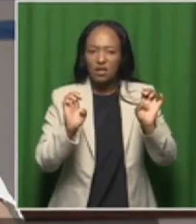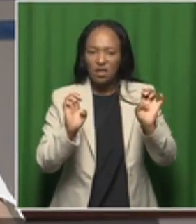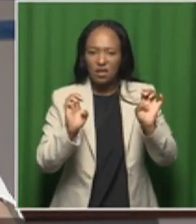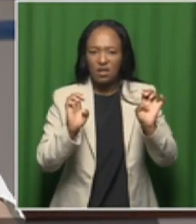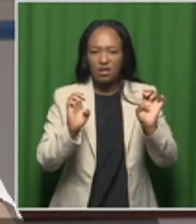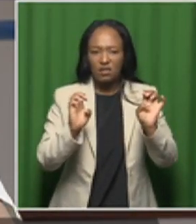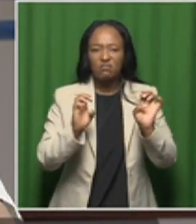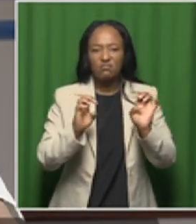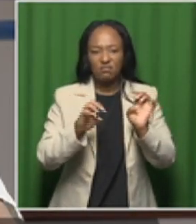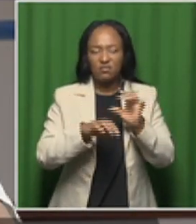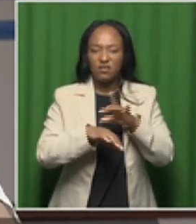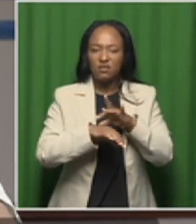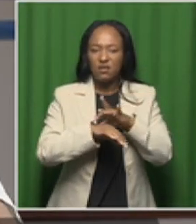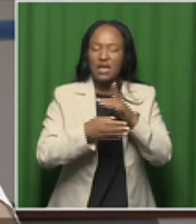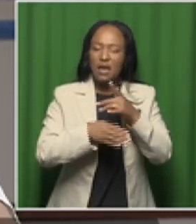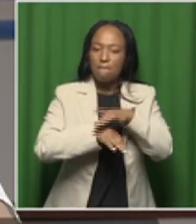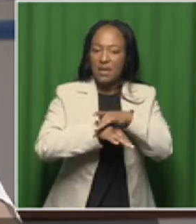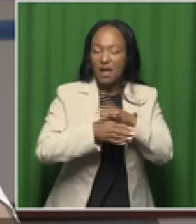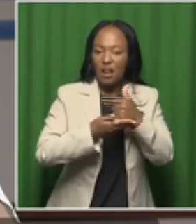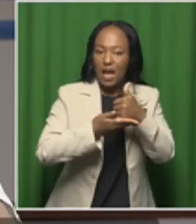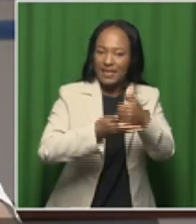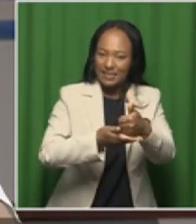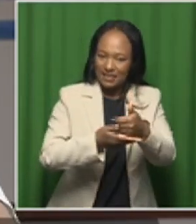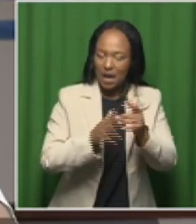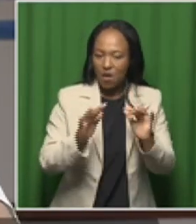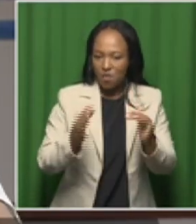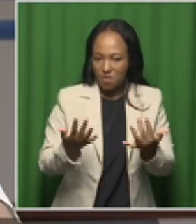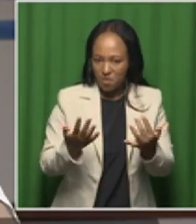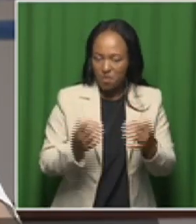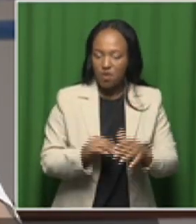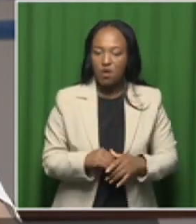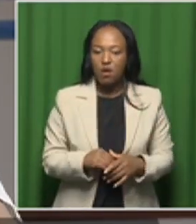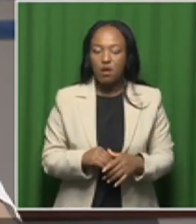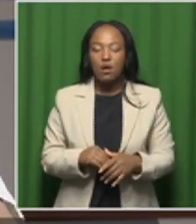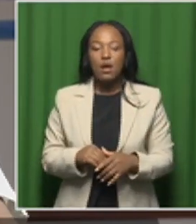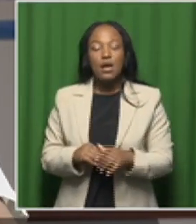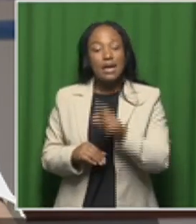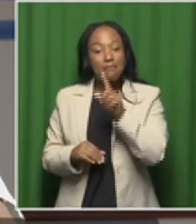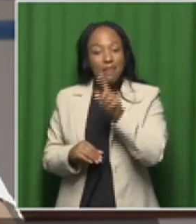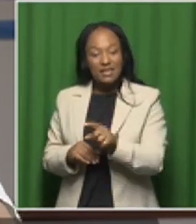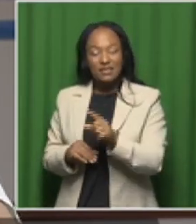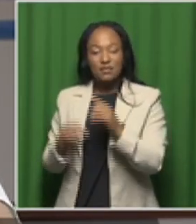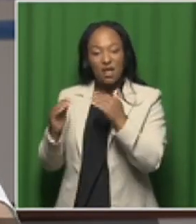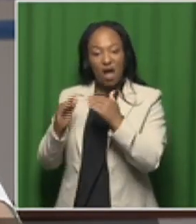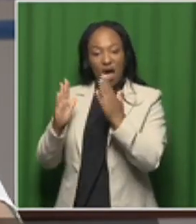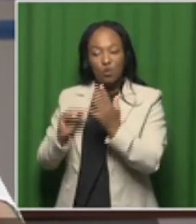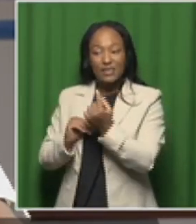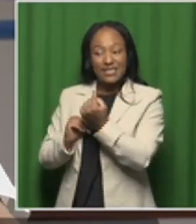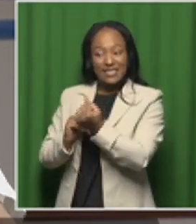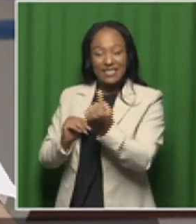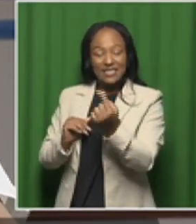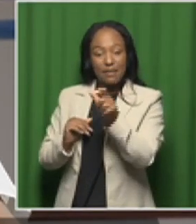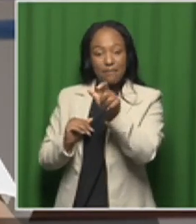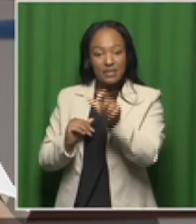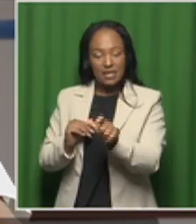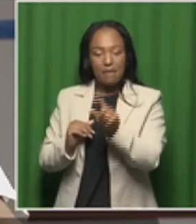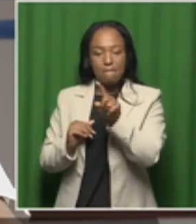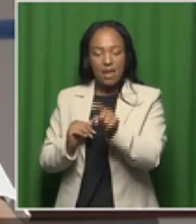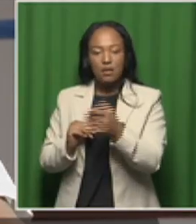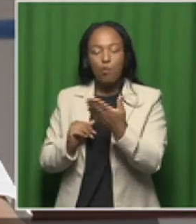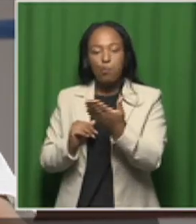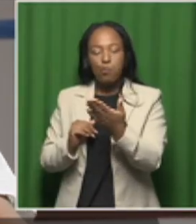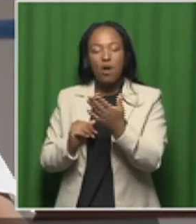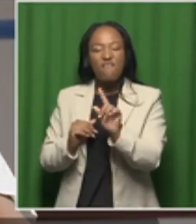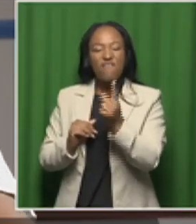answer from me, yeah. I would say it must be compulsory for each and every household to have at least one first aider in the house, yeah. just somebody